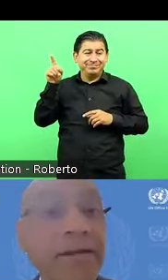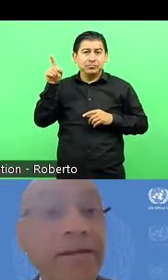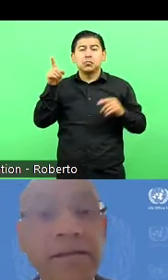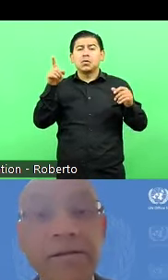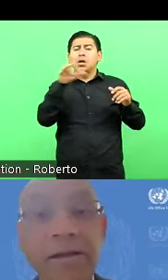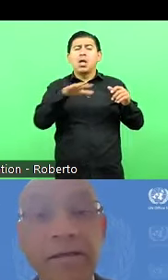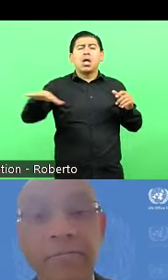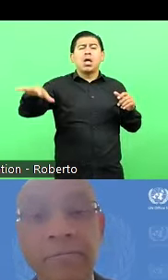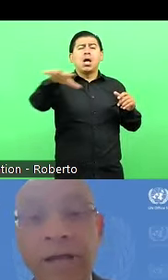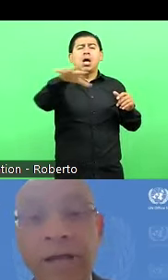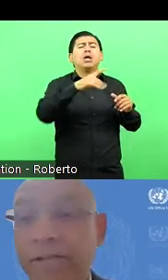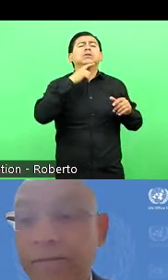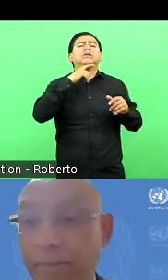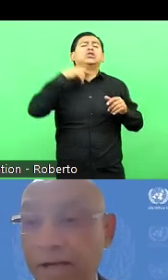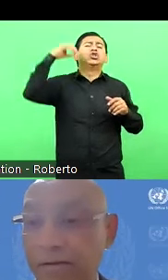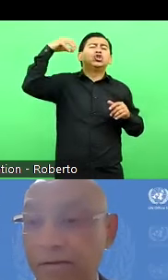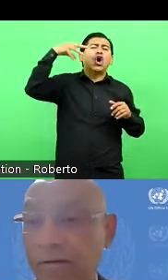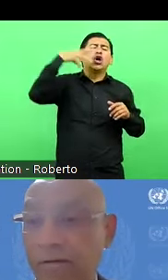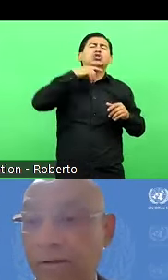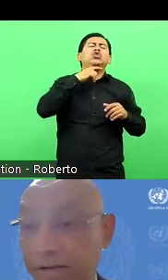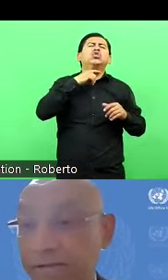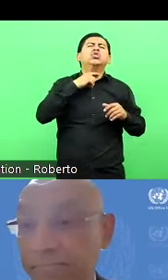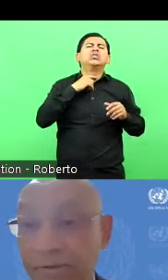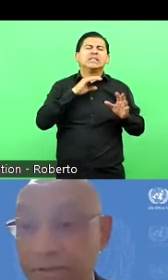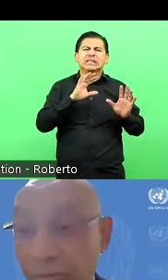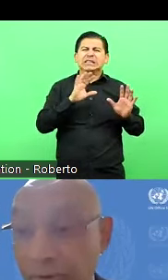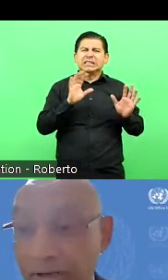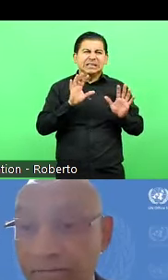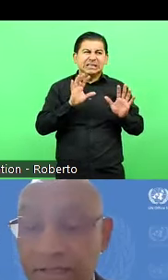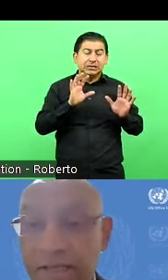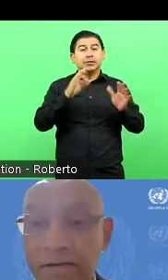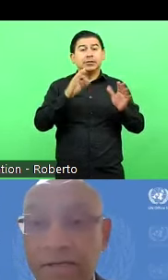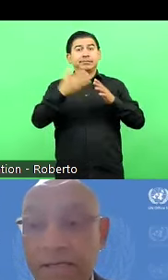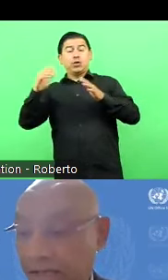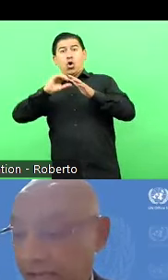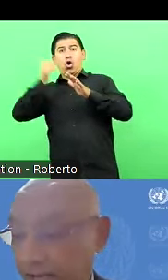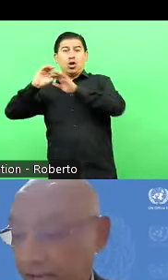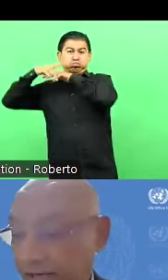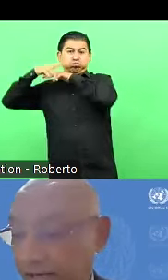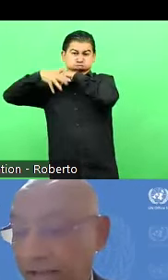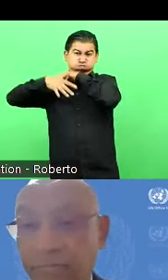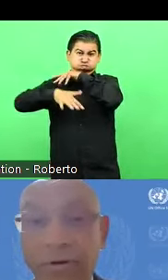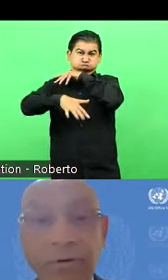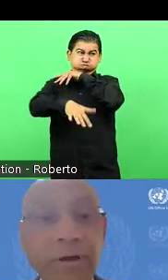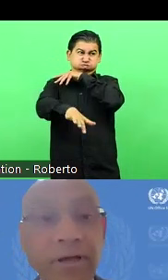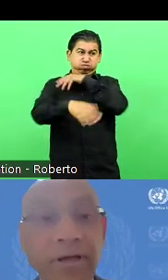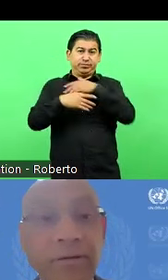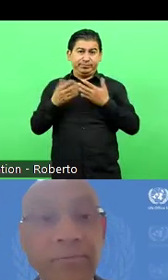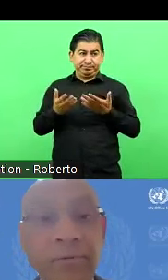It doesn't have any impact on us because there's nobody living there. And therefore,